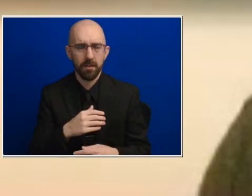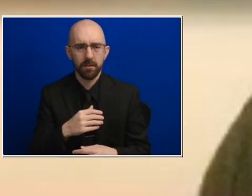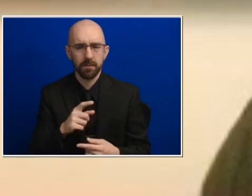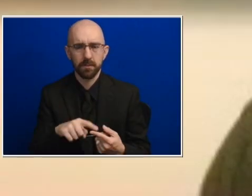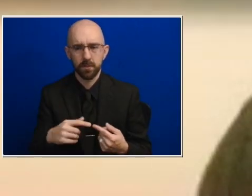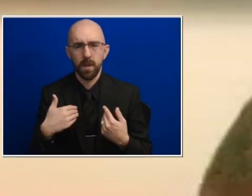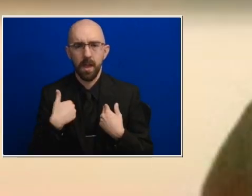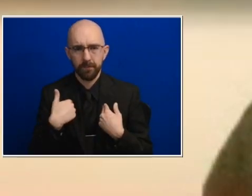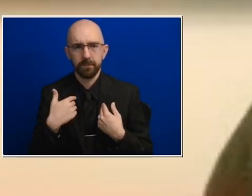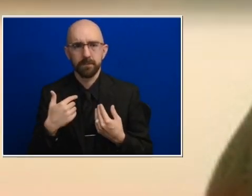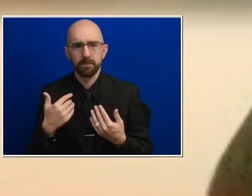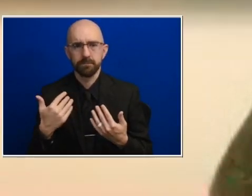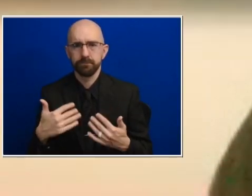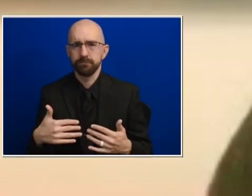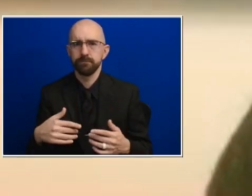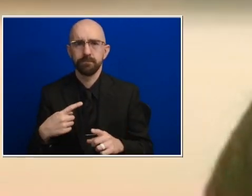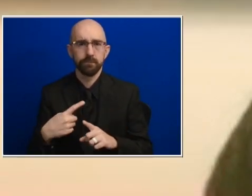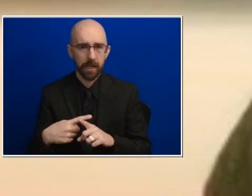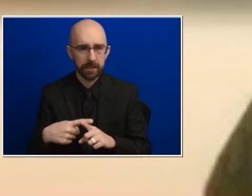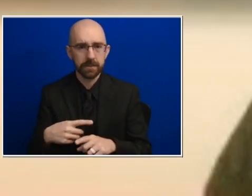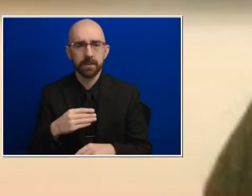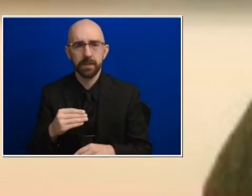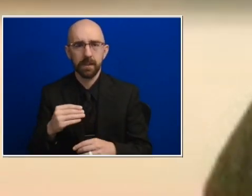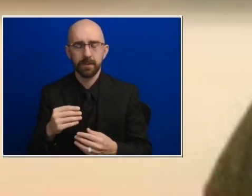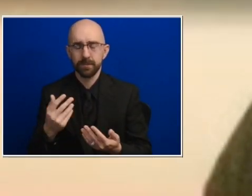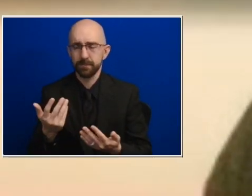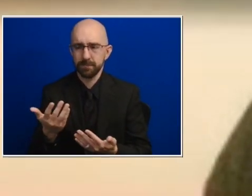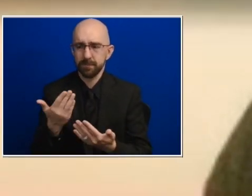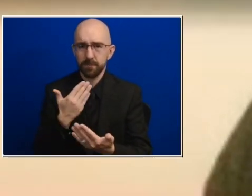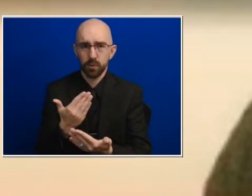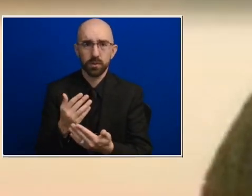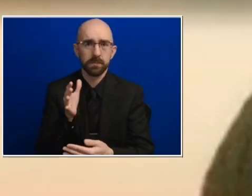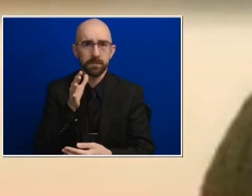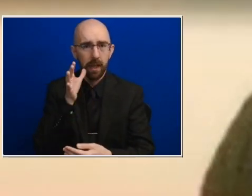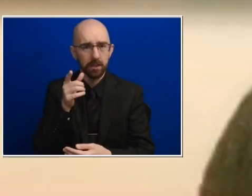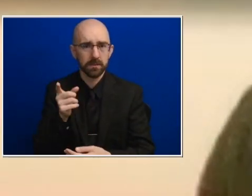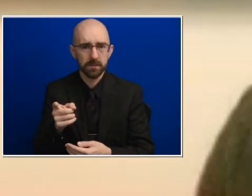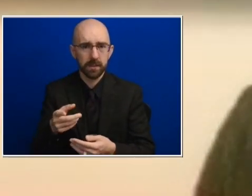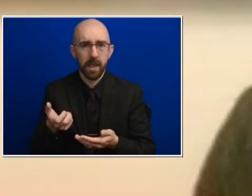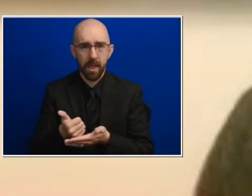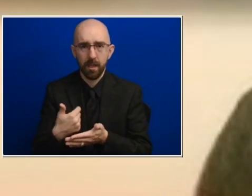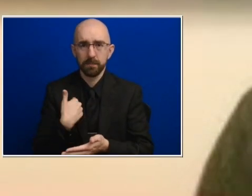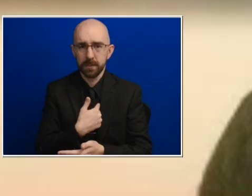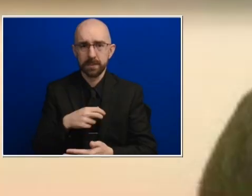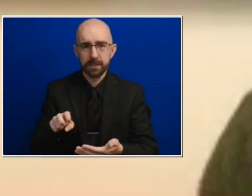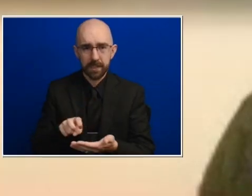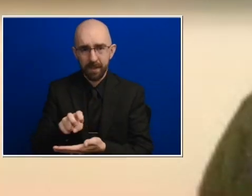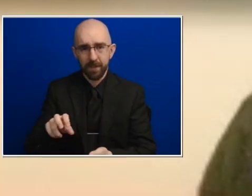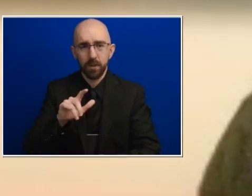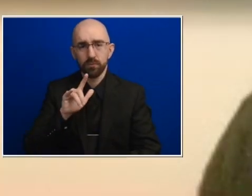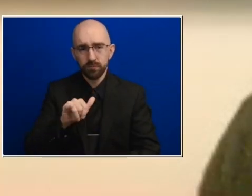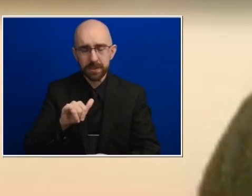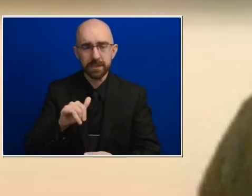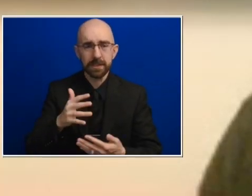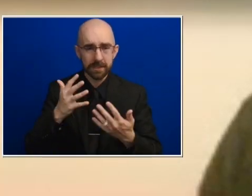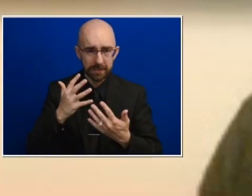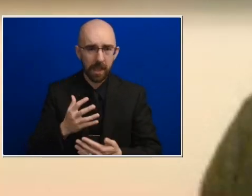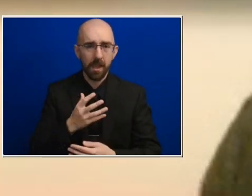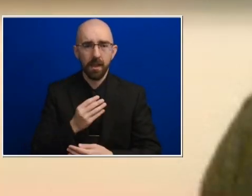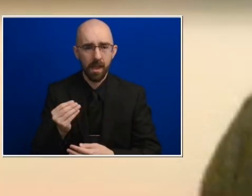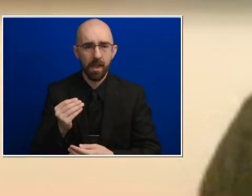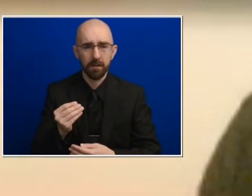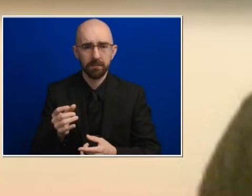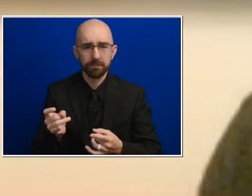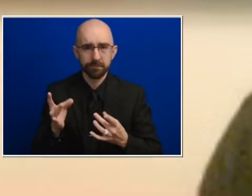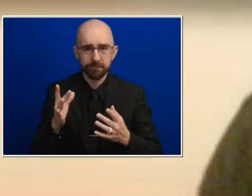have such positive and optimistic parents who helped us navigate some really, really sad and,